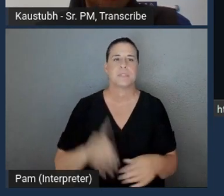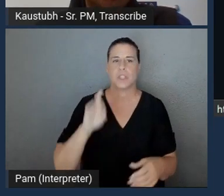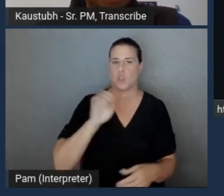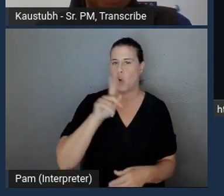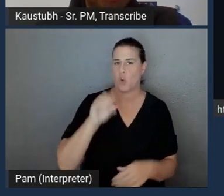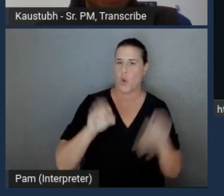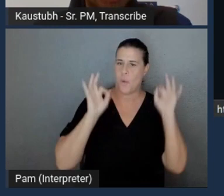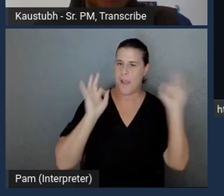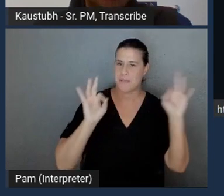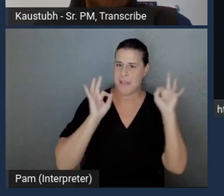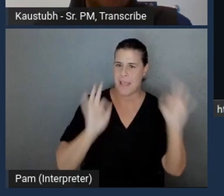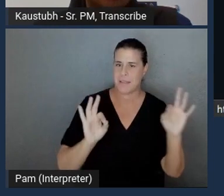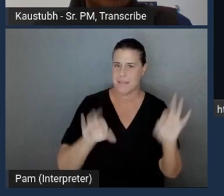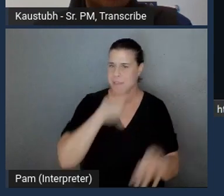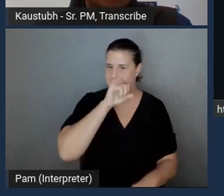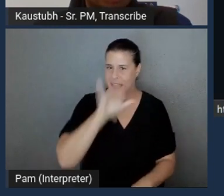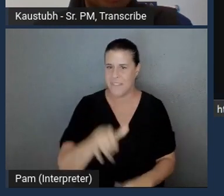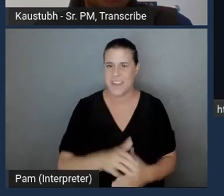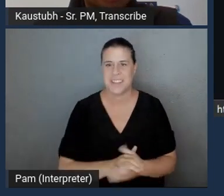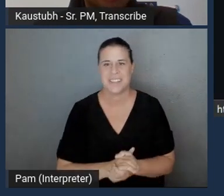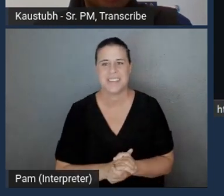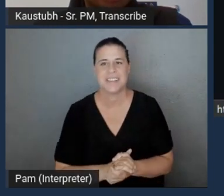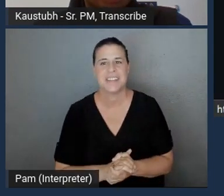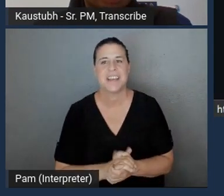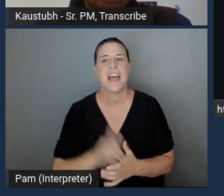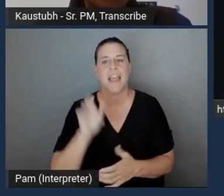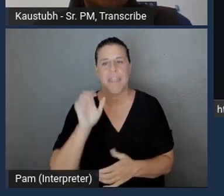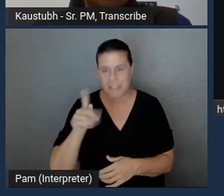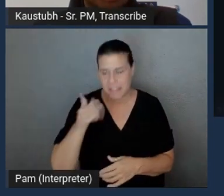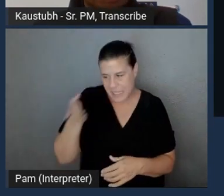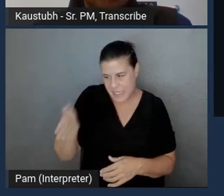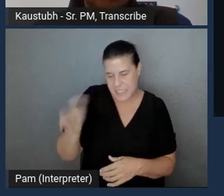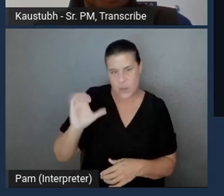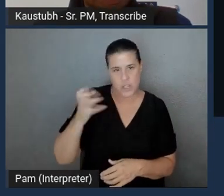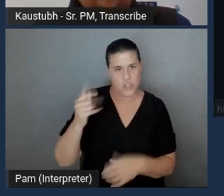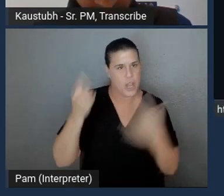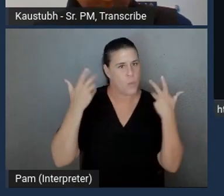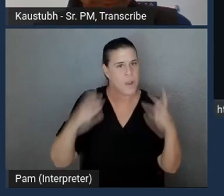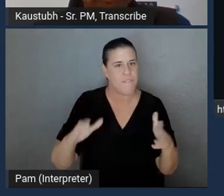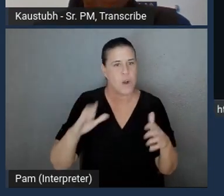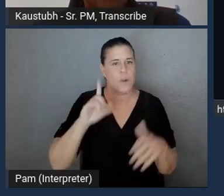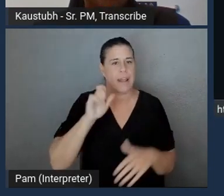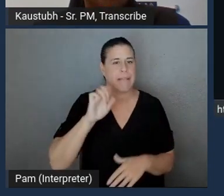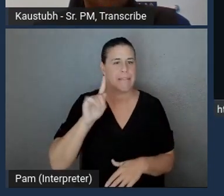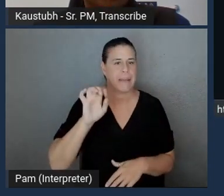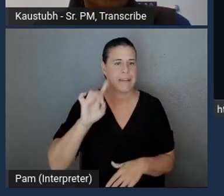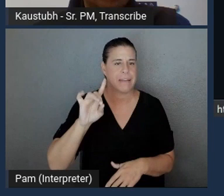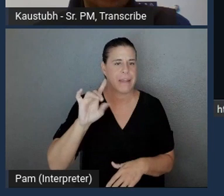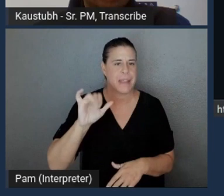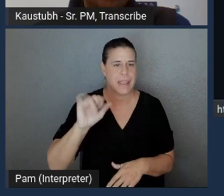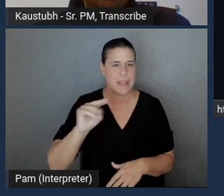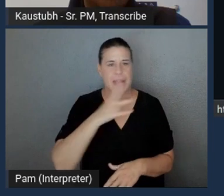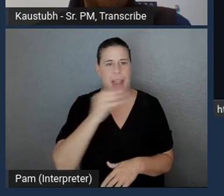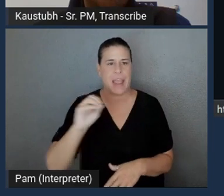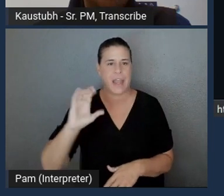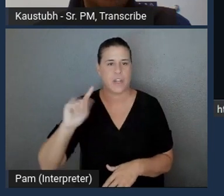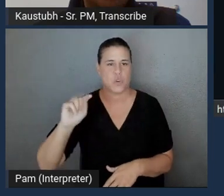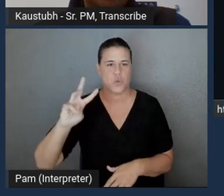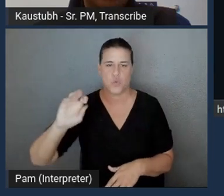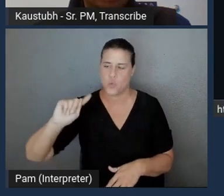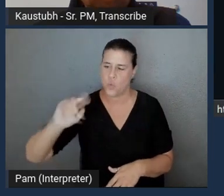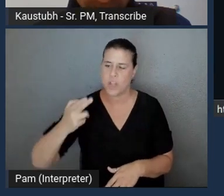Excellent. I love this. The link is in the chat, by the way. We posted the link both on LinkedIn and Twitch, so you should be able to have the link to this